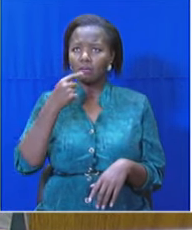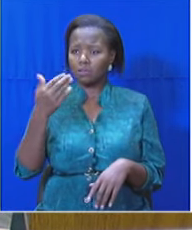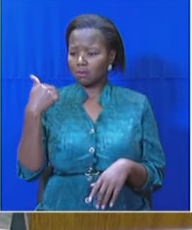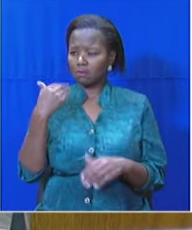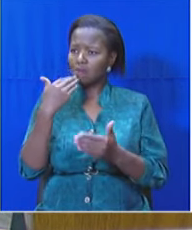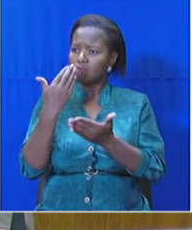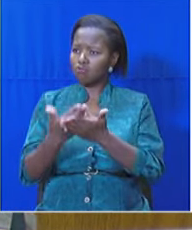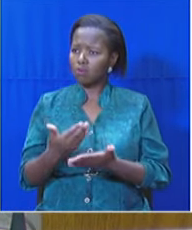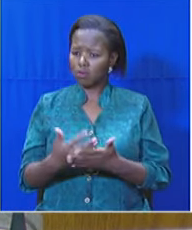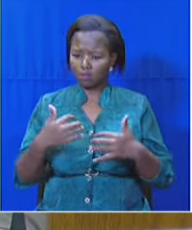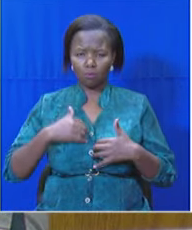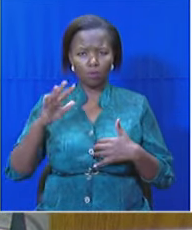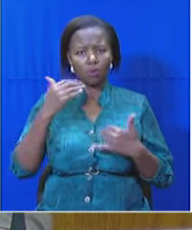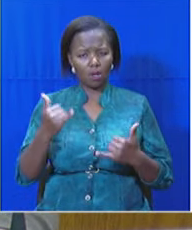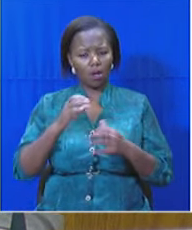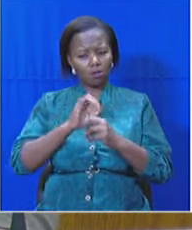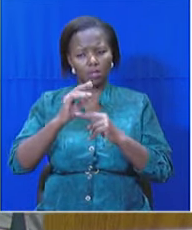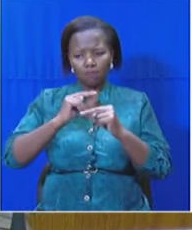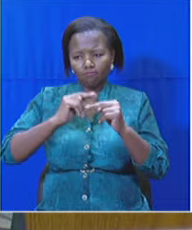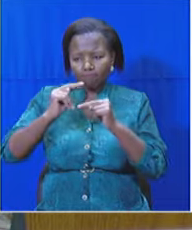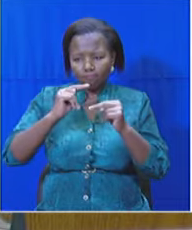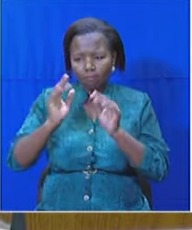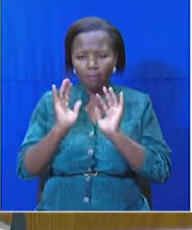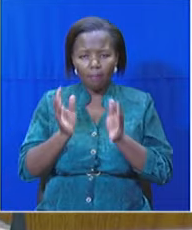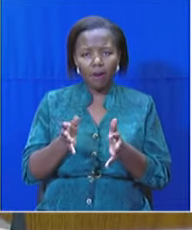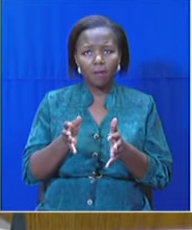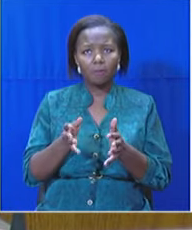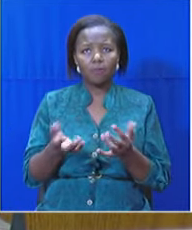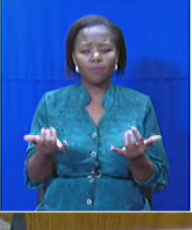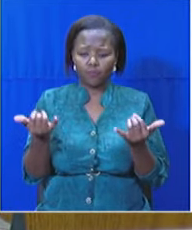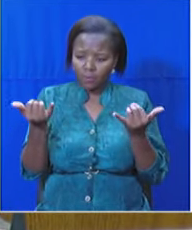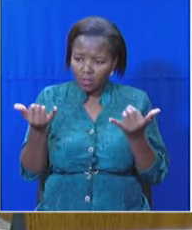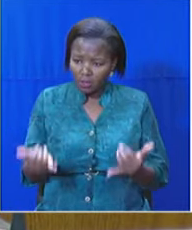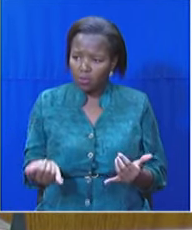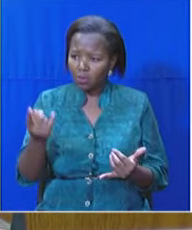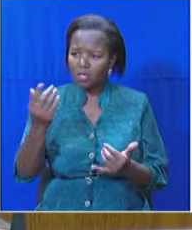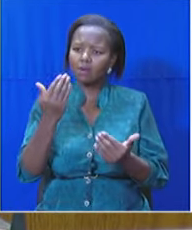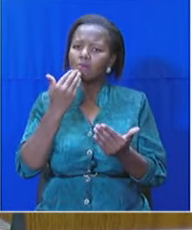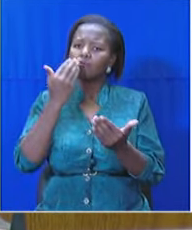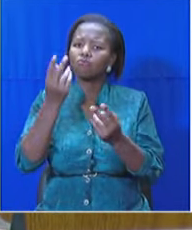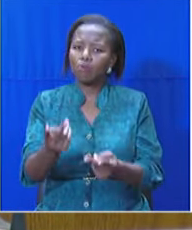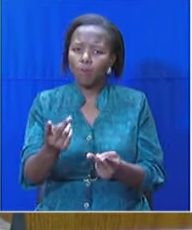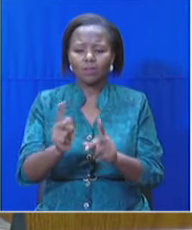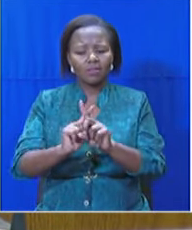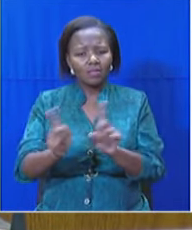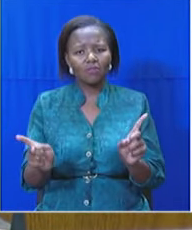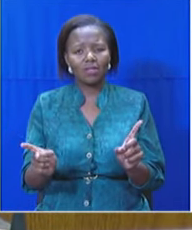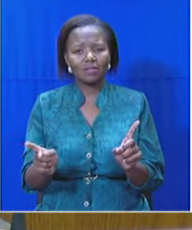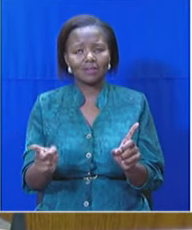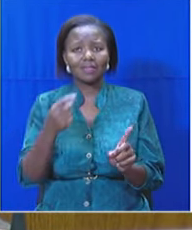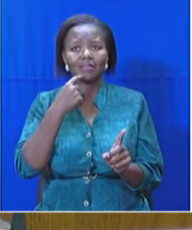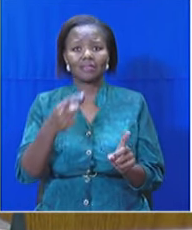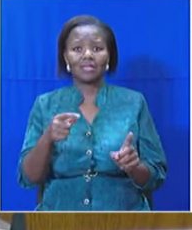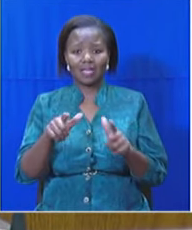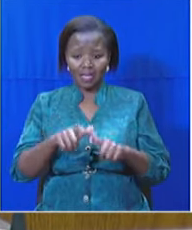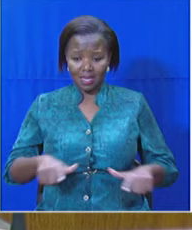it is only a negotiating tactic. Well, today, Minister, you propose something else, that all land above